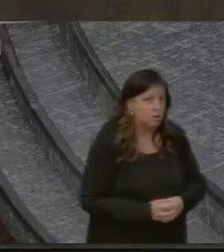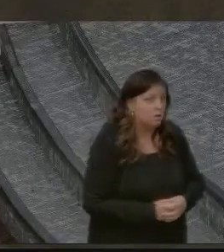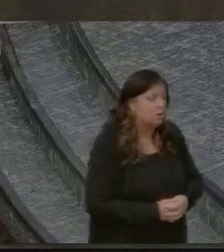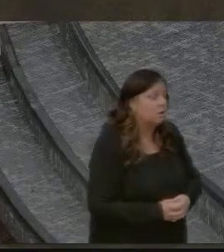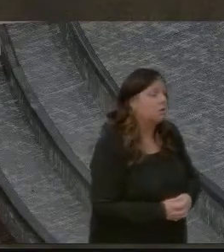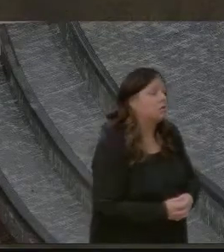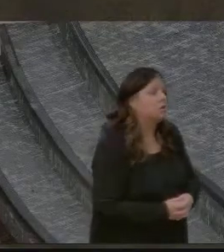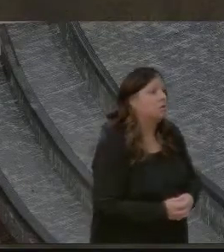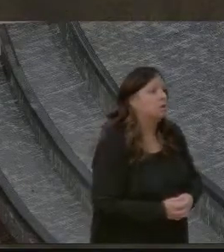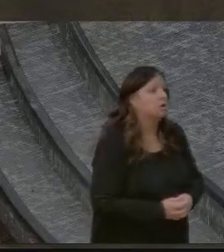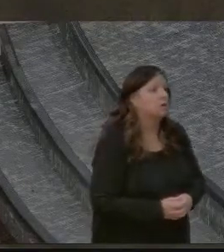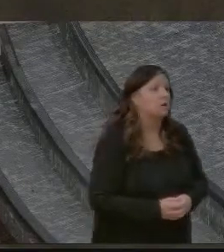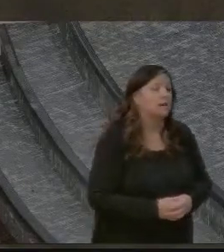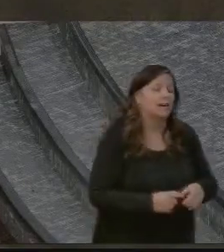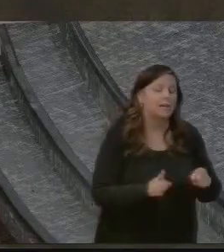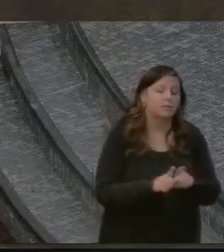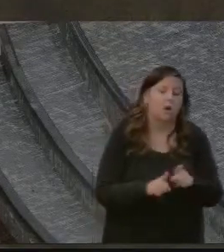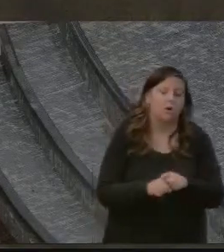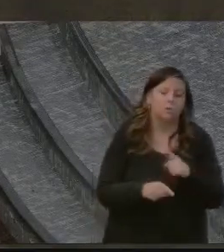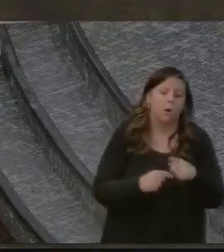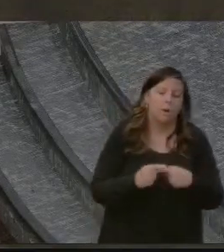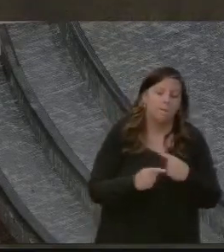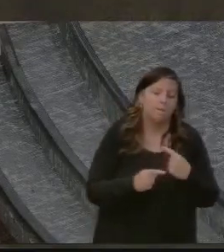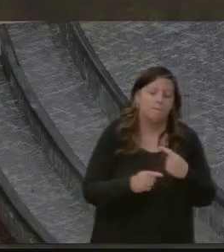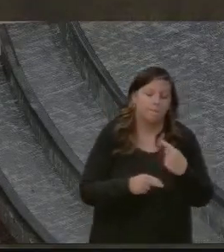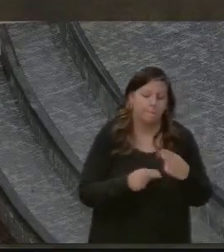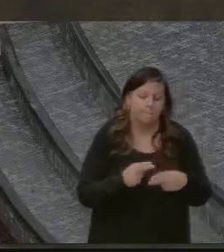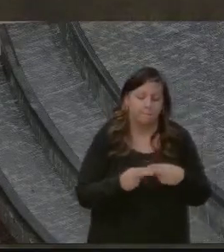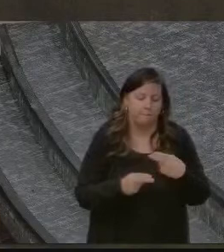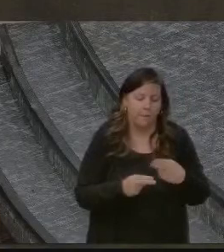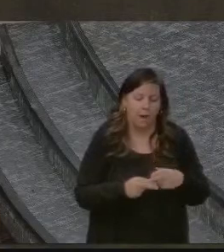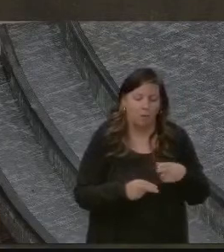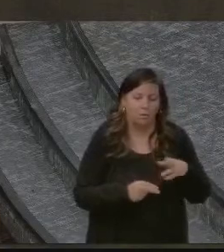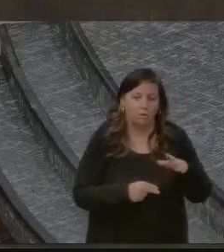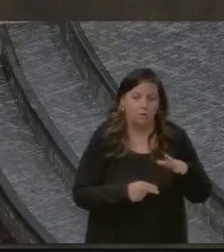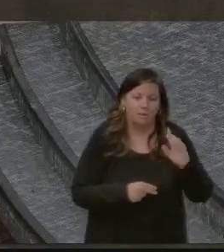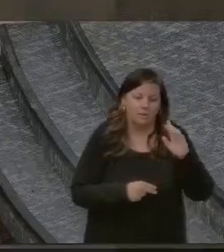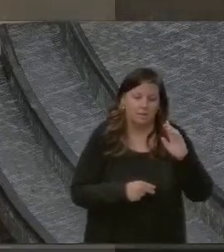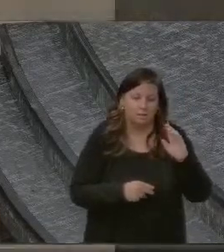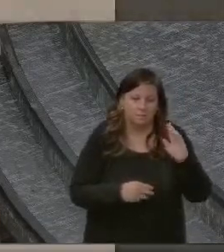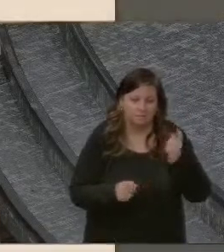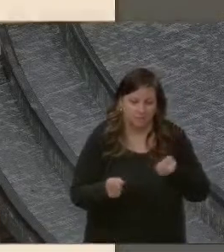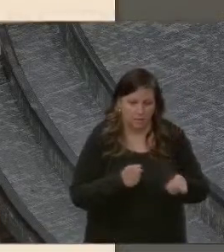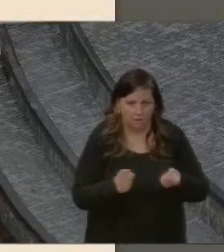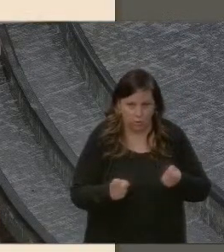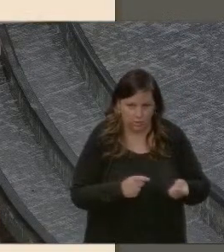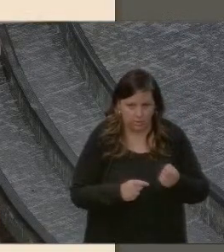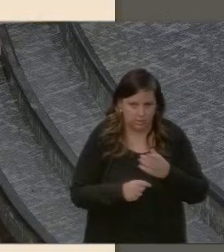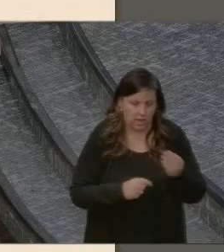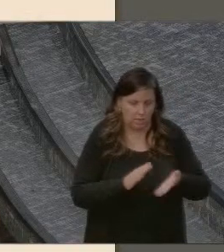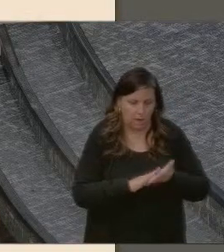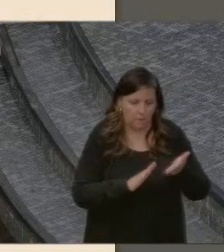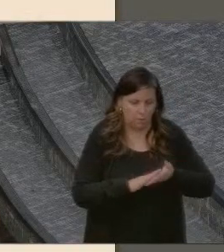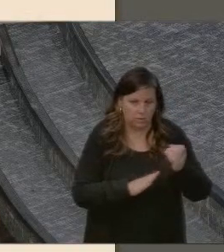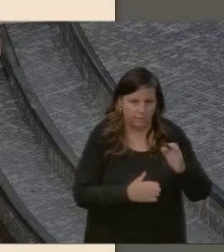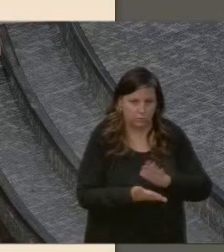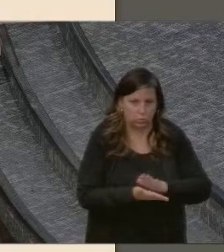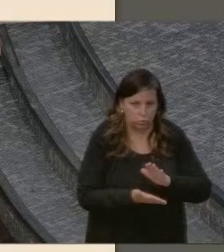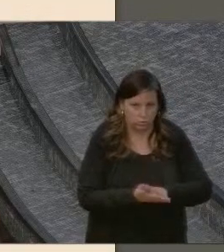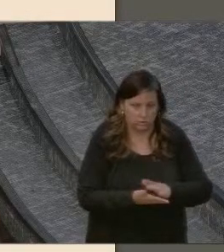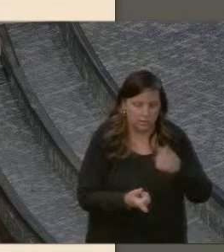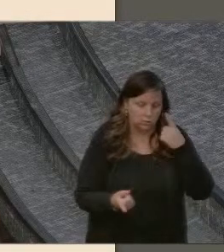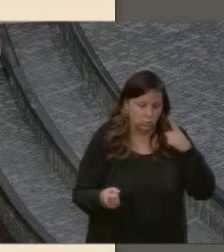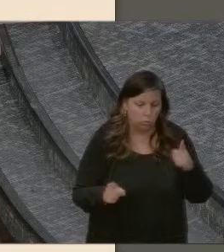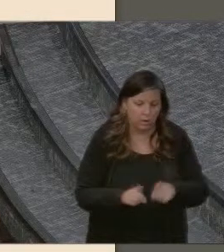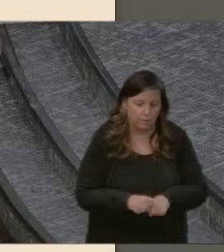This is also about the governance and operation of the schools. So no, this is not just about their facilities use. This is the agreement